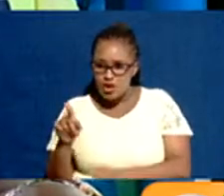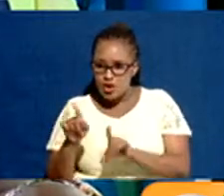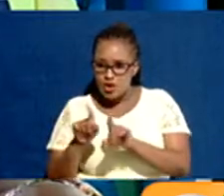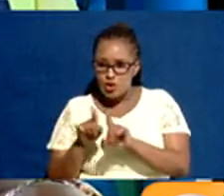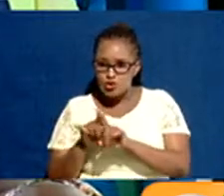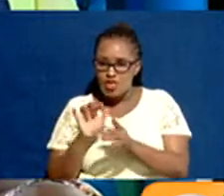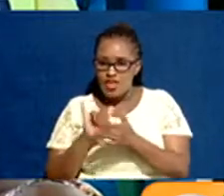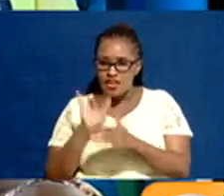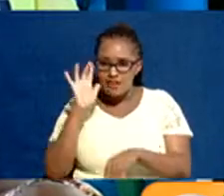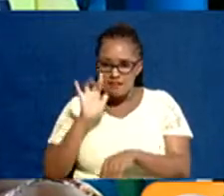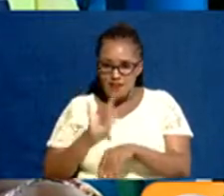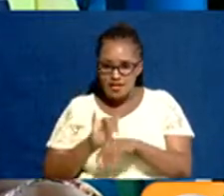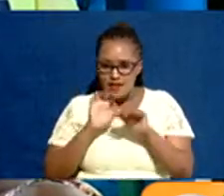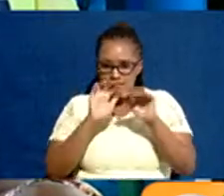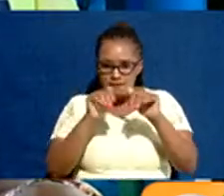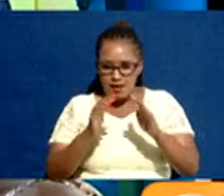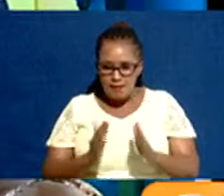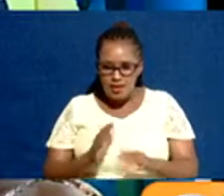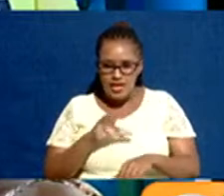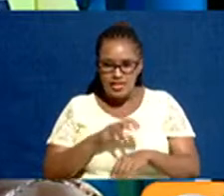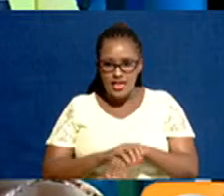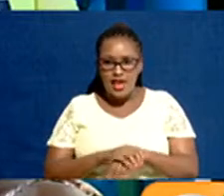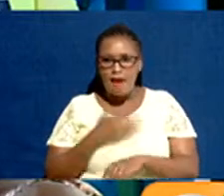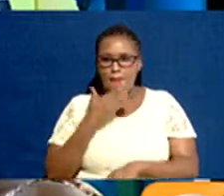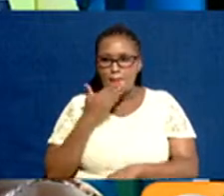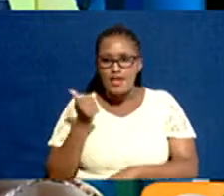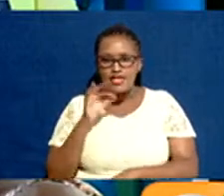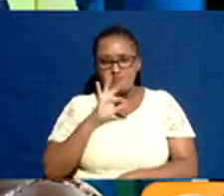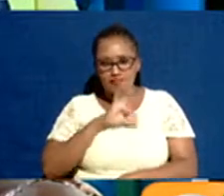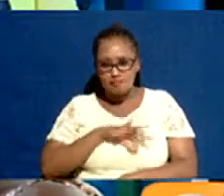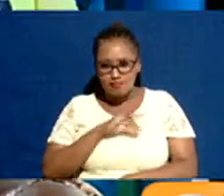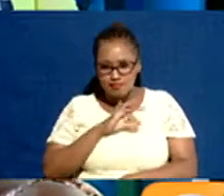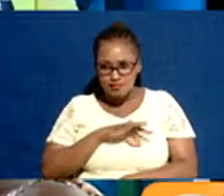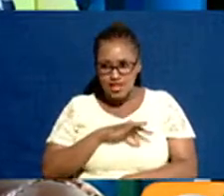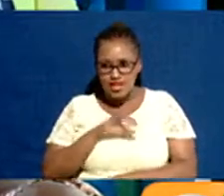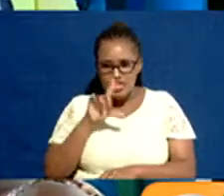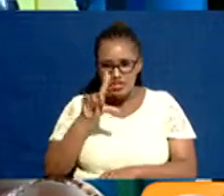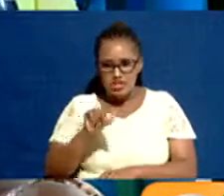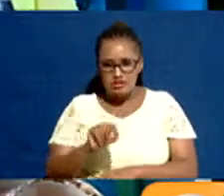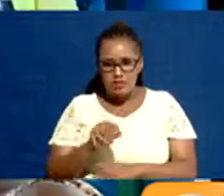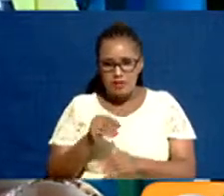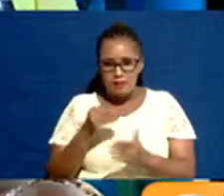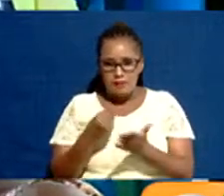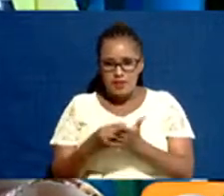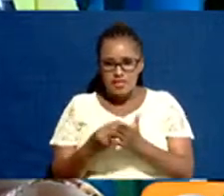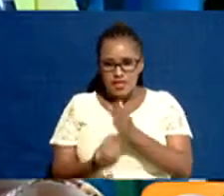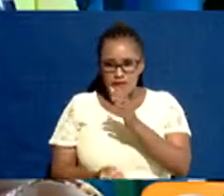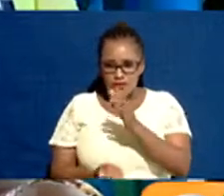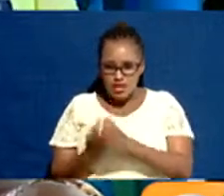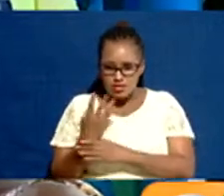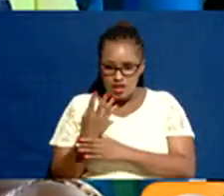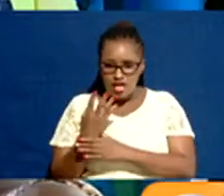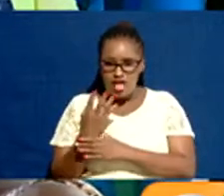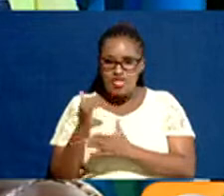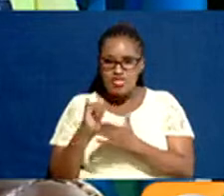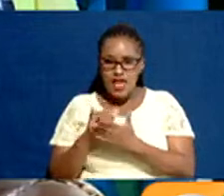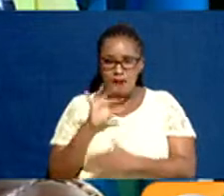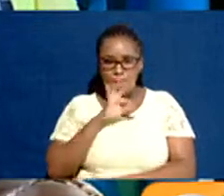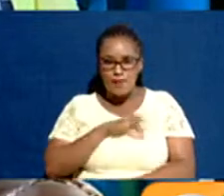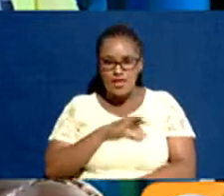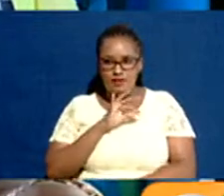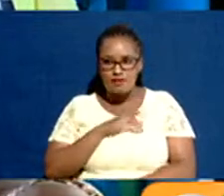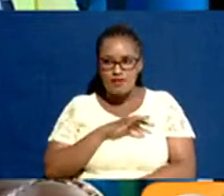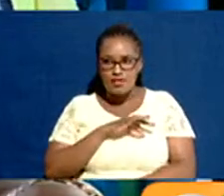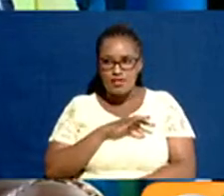that the farmers will get a better yield at a lower cost of production. And that benefit will be passed to